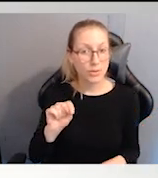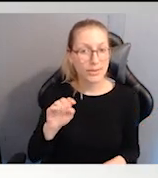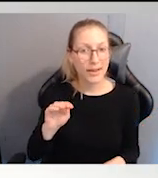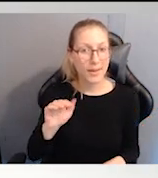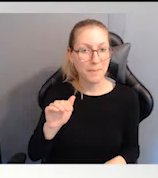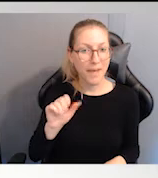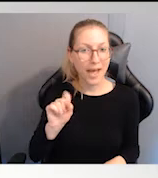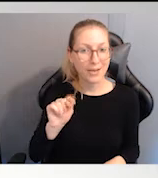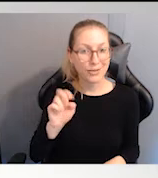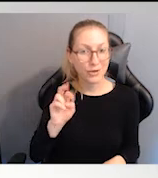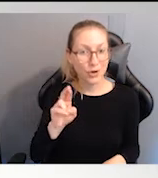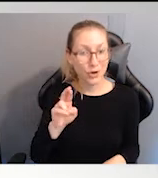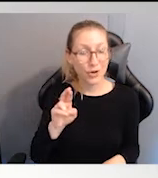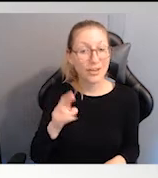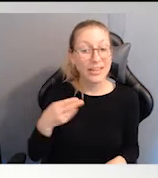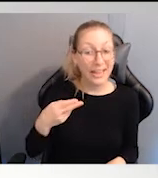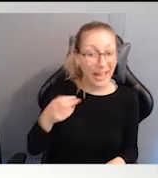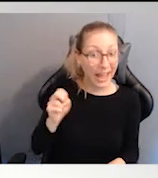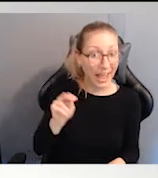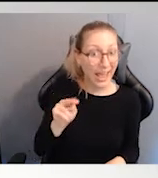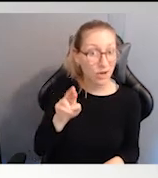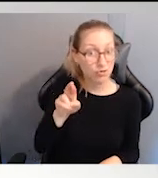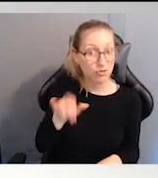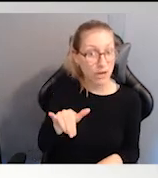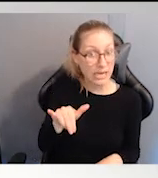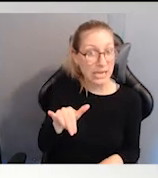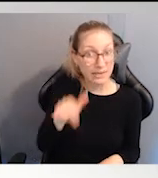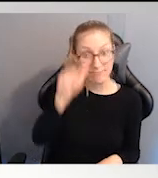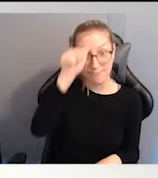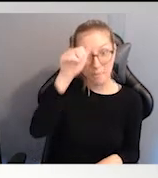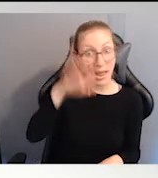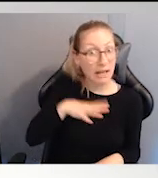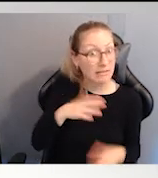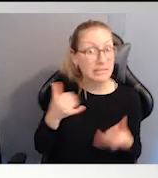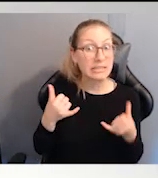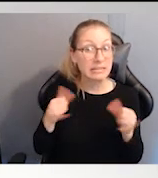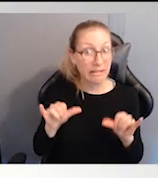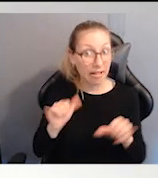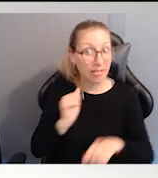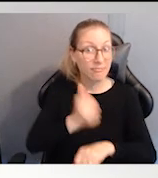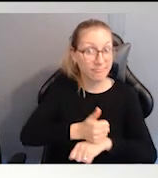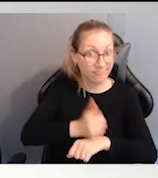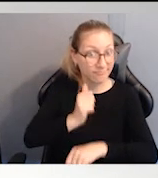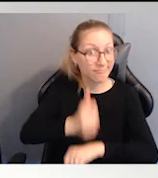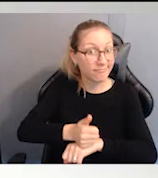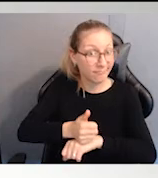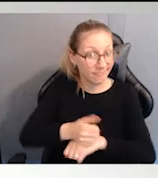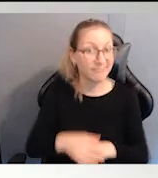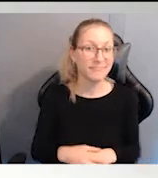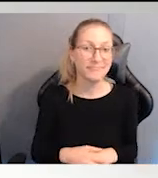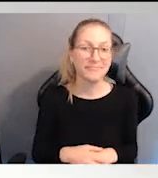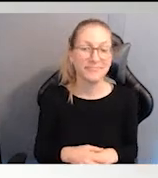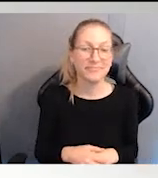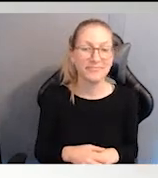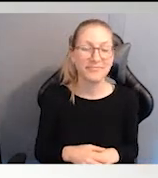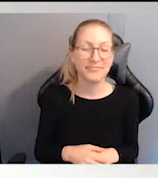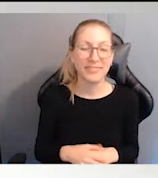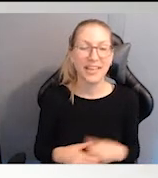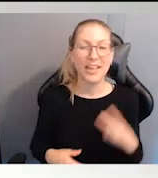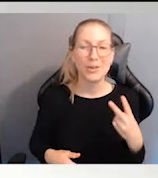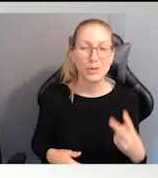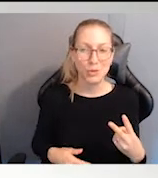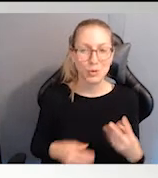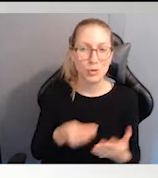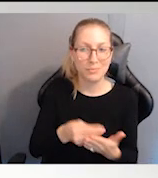still doing it. And he just changed to a different group, right? Yeah. And 2 fundraising